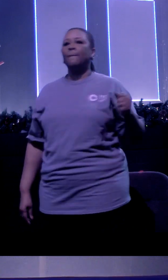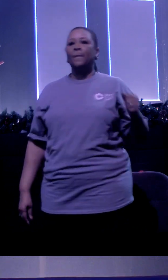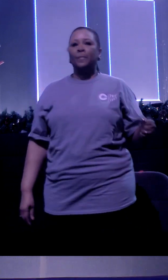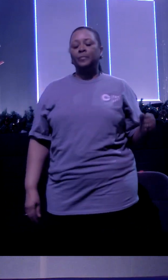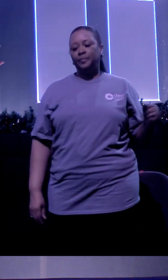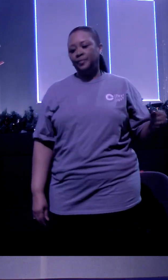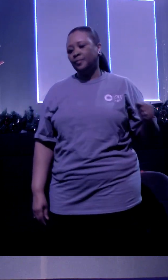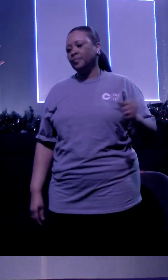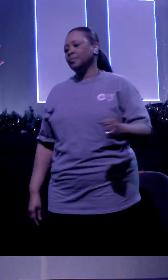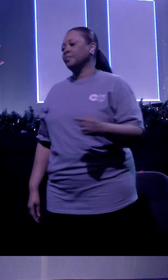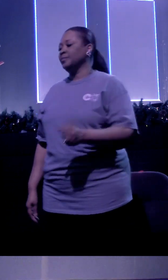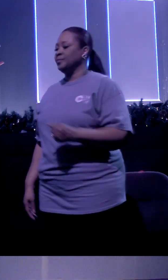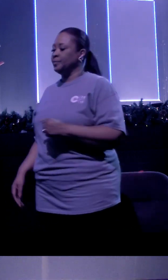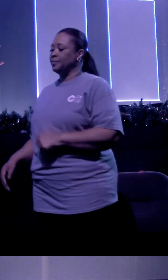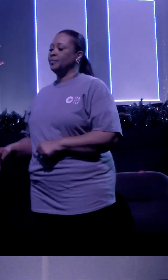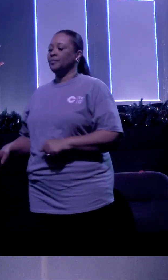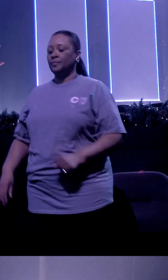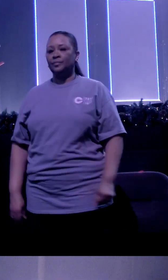Just your voices.